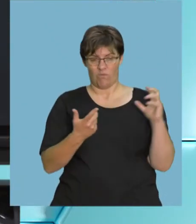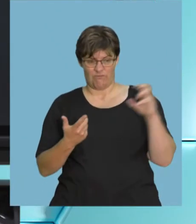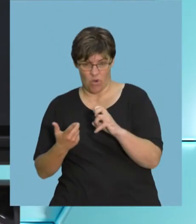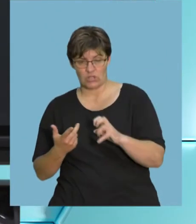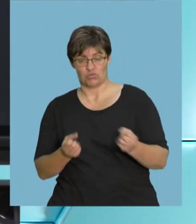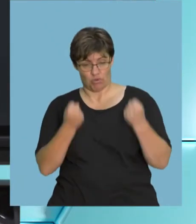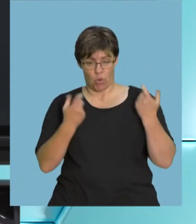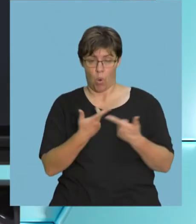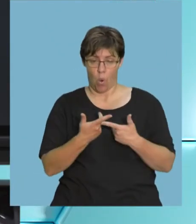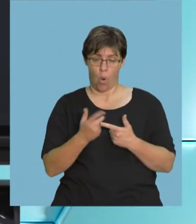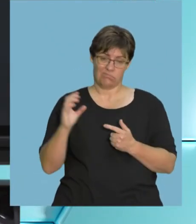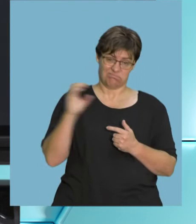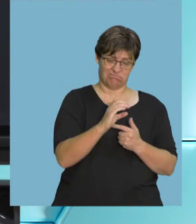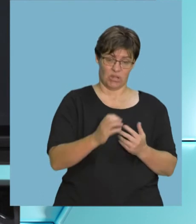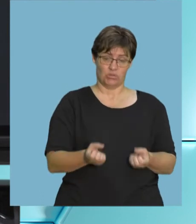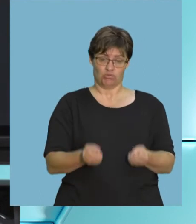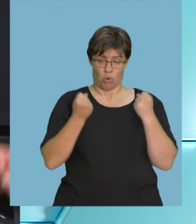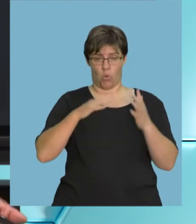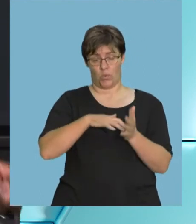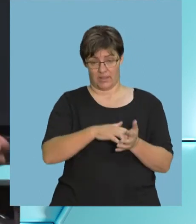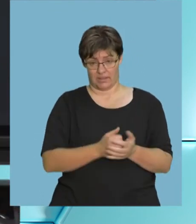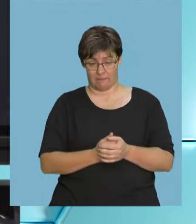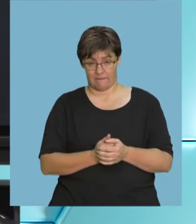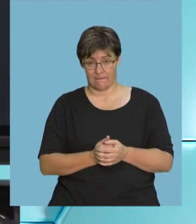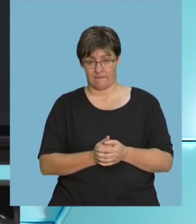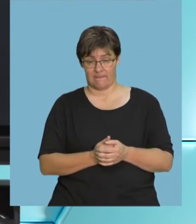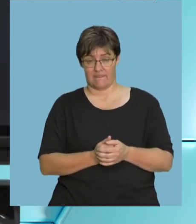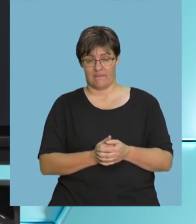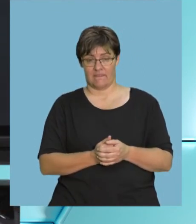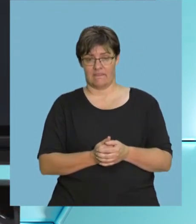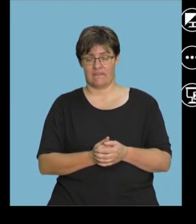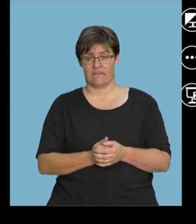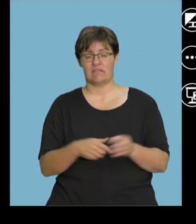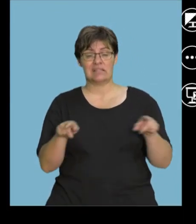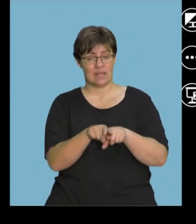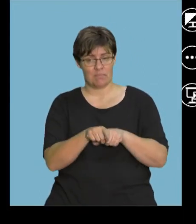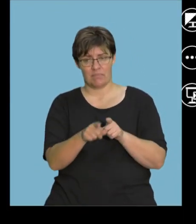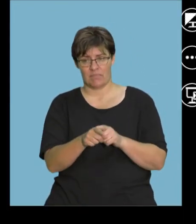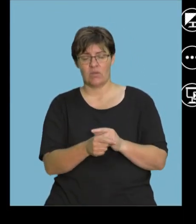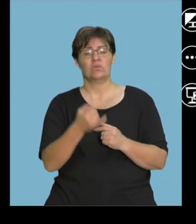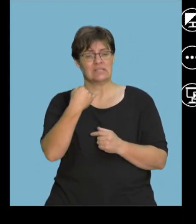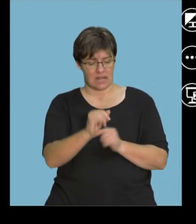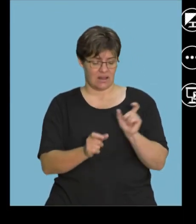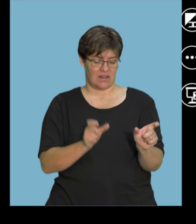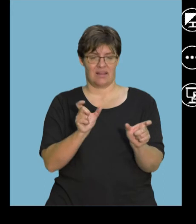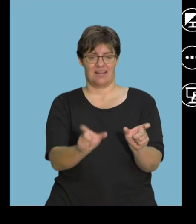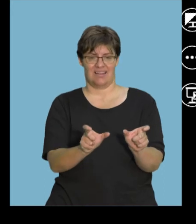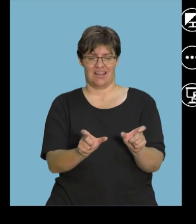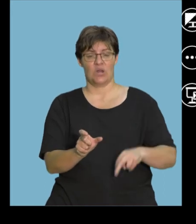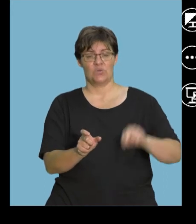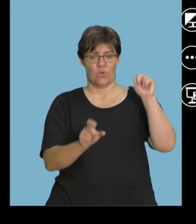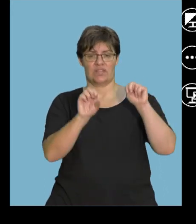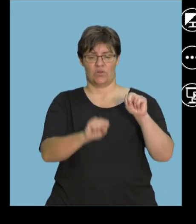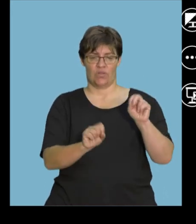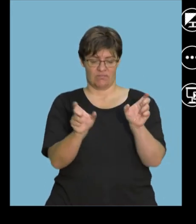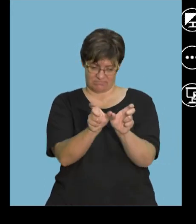the size of the force exerted by a magnet on another material, okay? So think about it. If it's like this, it means we still have